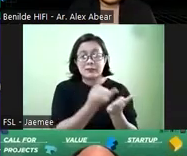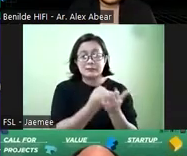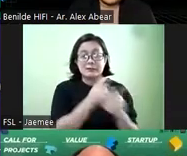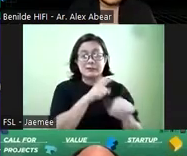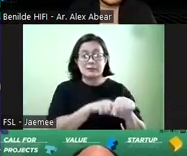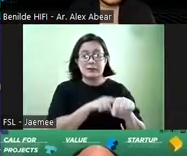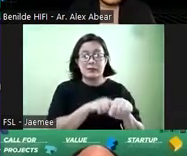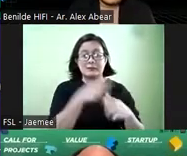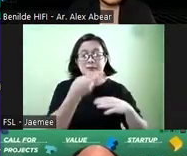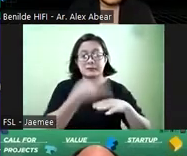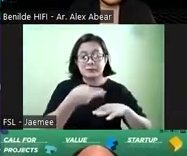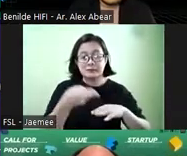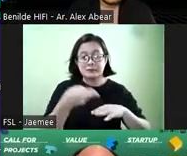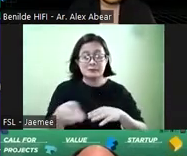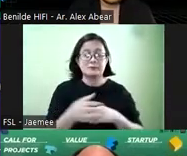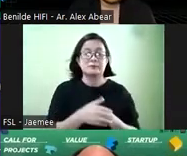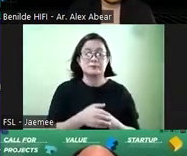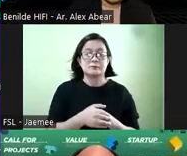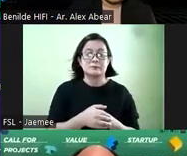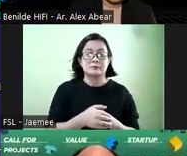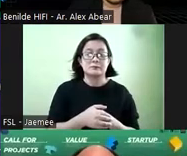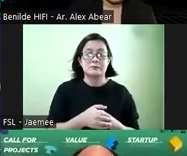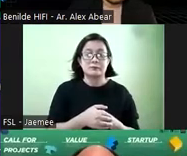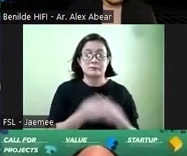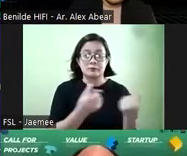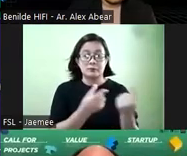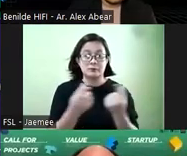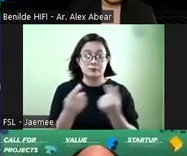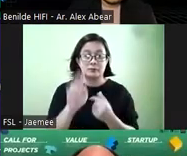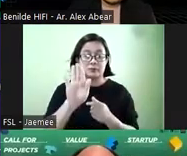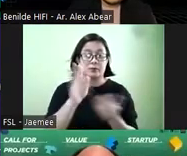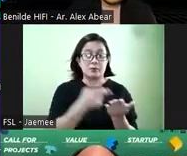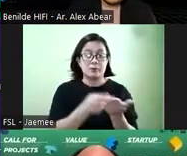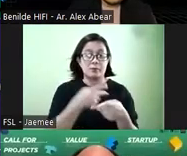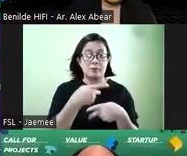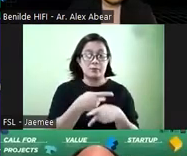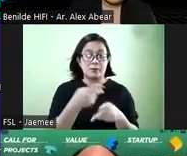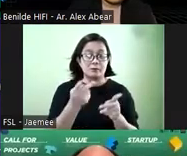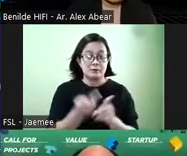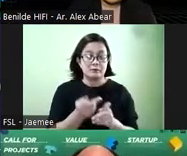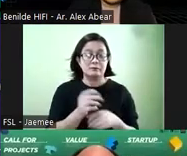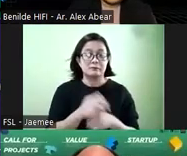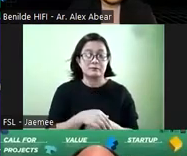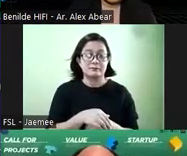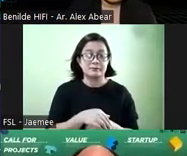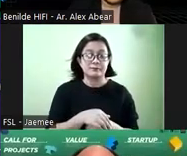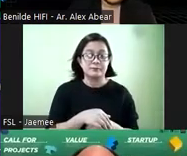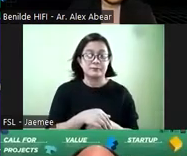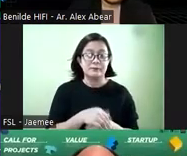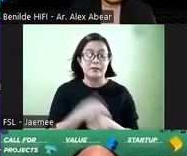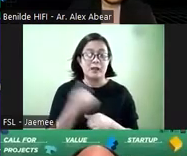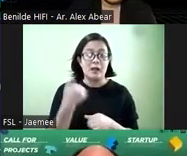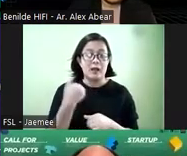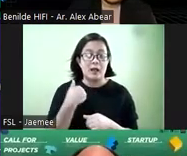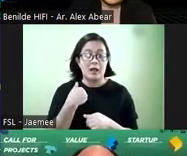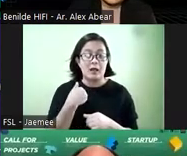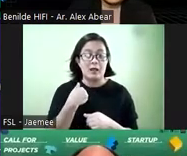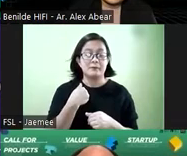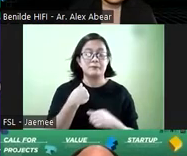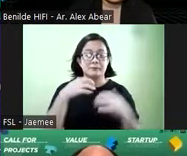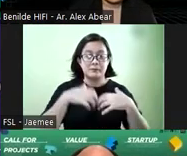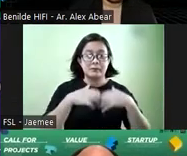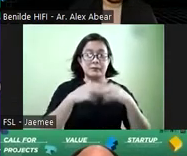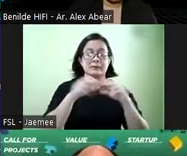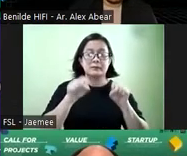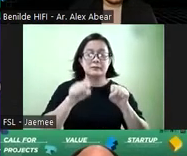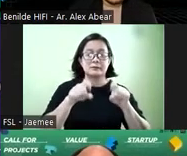resources, they get a taste of the product life. So product life, that's building, selling, learning, and repeating